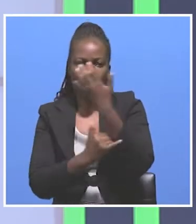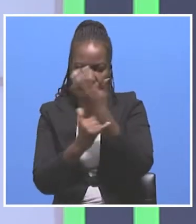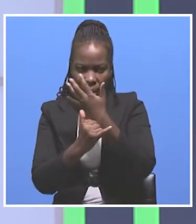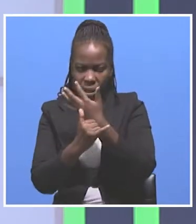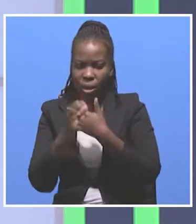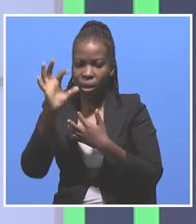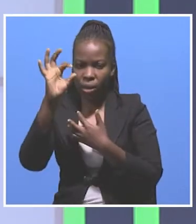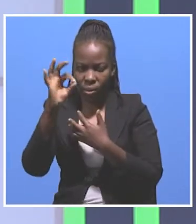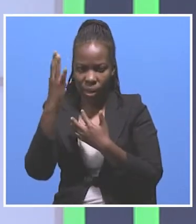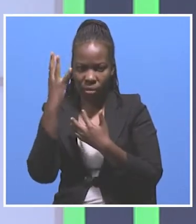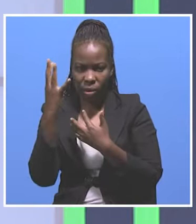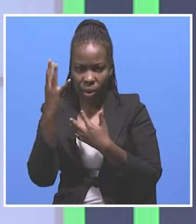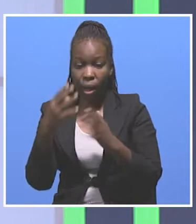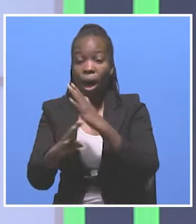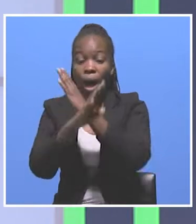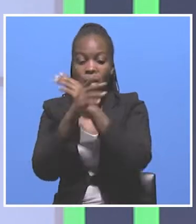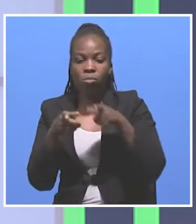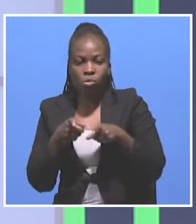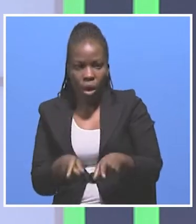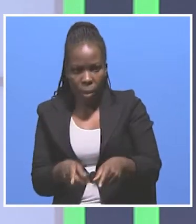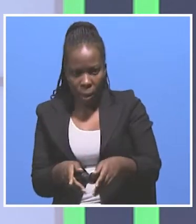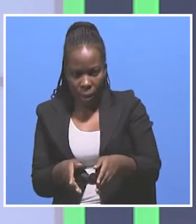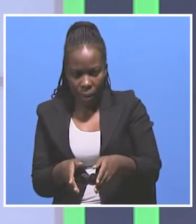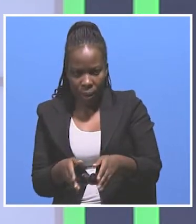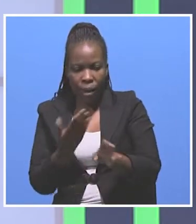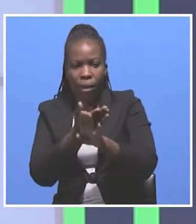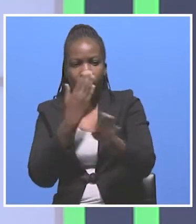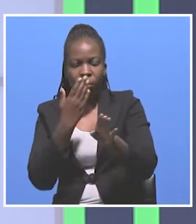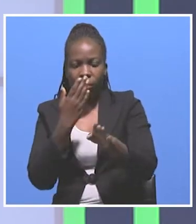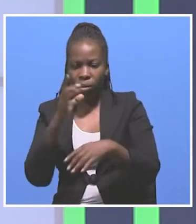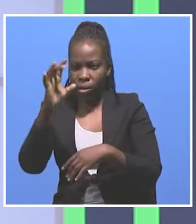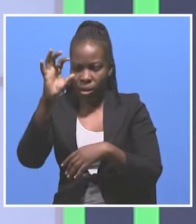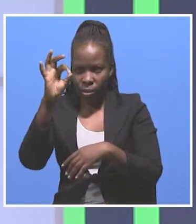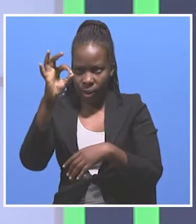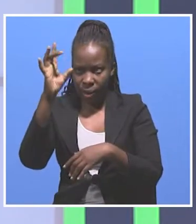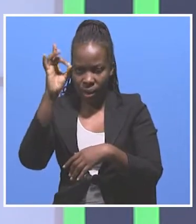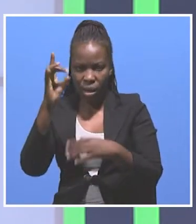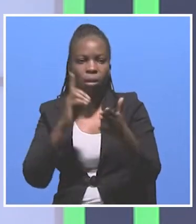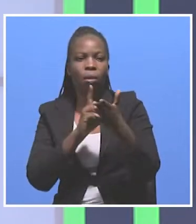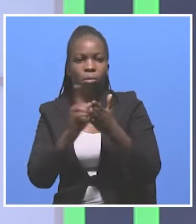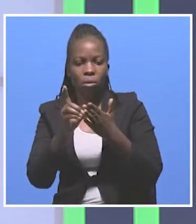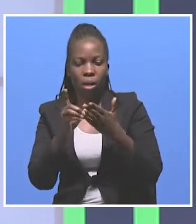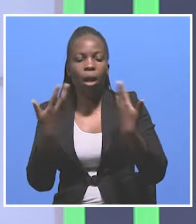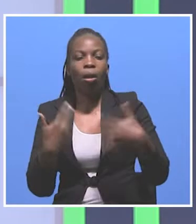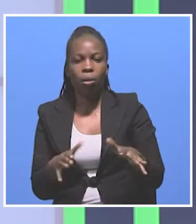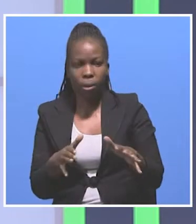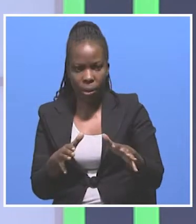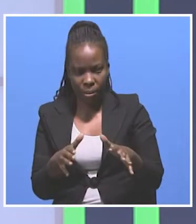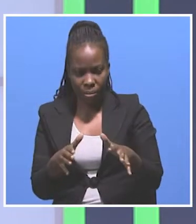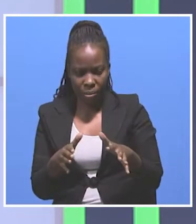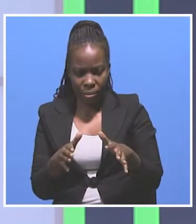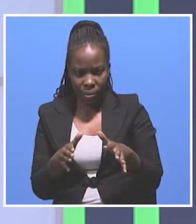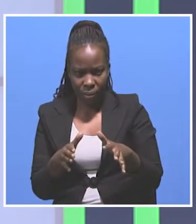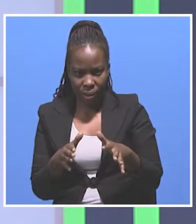24 weeks. But here, before 28 weeks, we call it a loss. Which terms do we use? It's